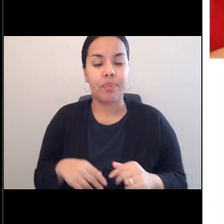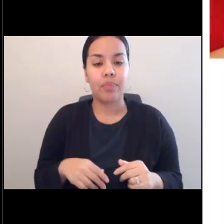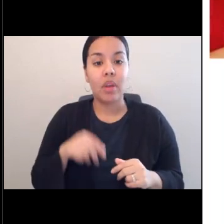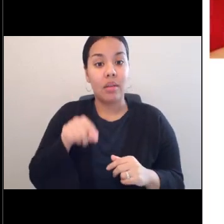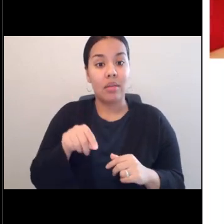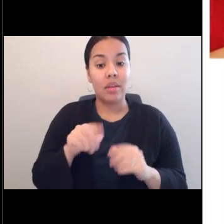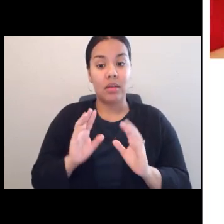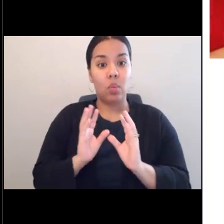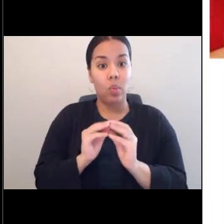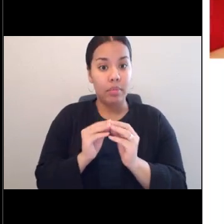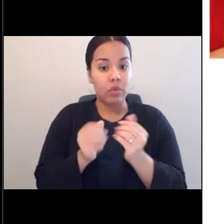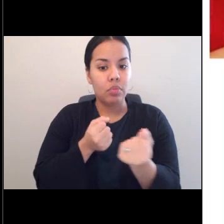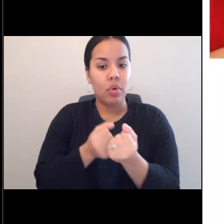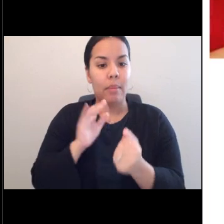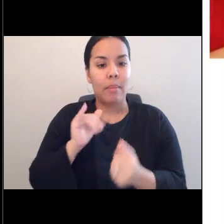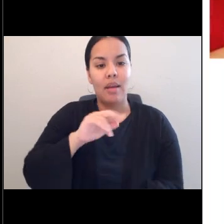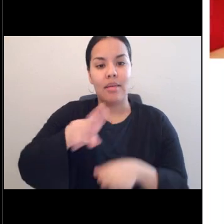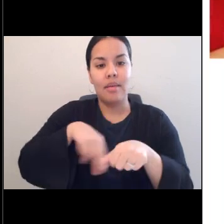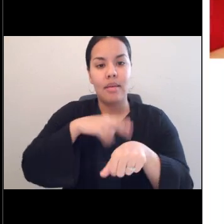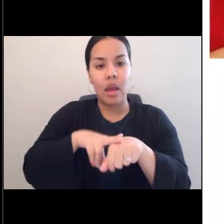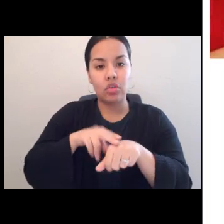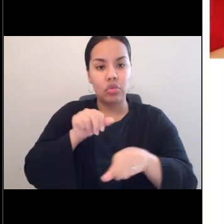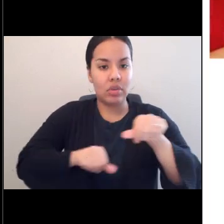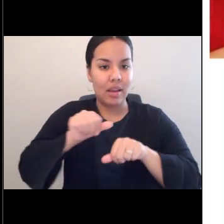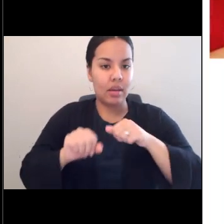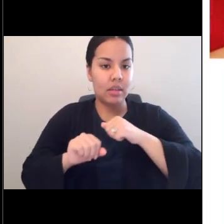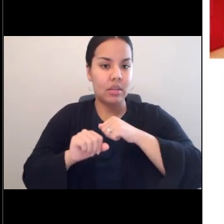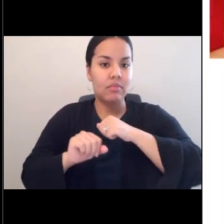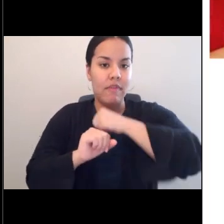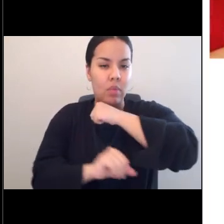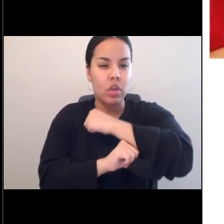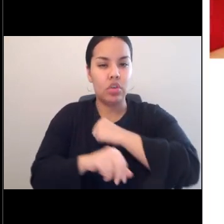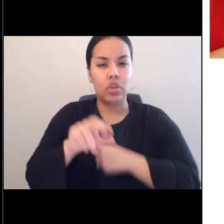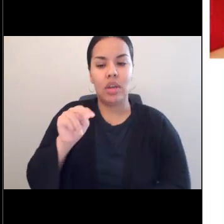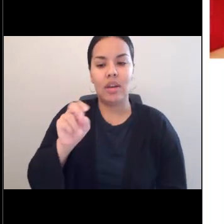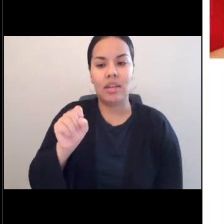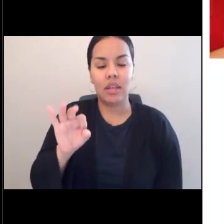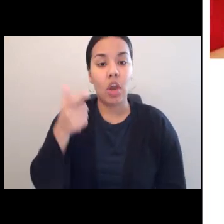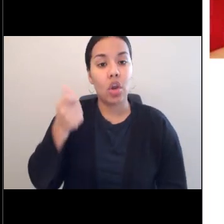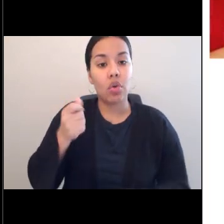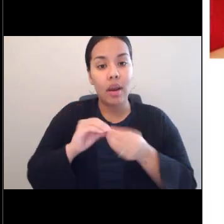is supported by the National Science Foundation under grant number